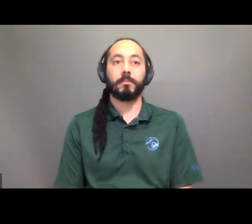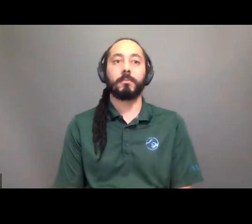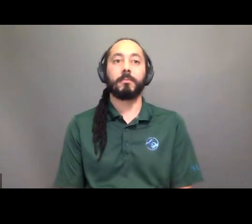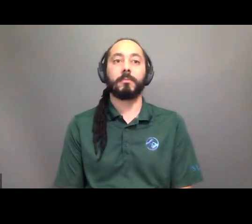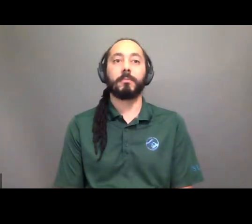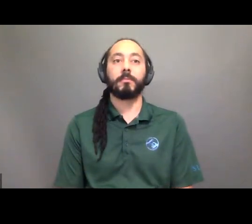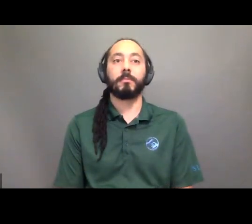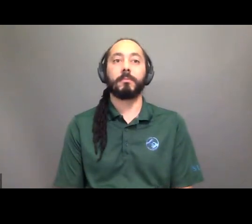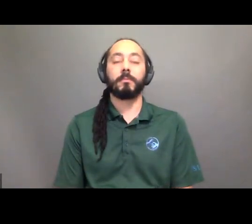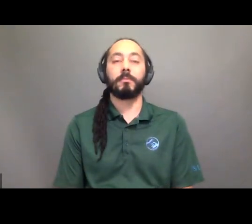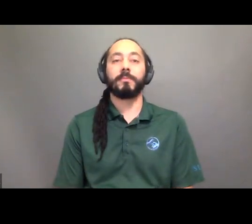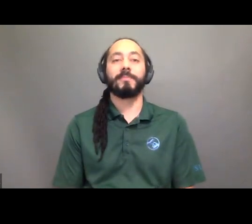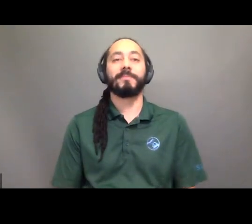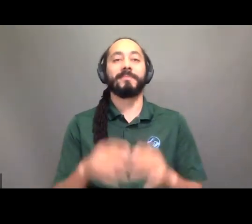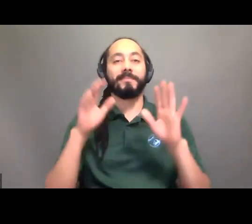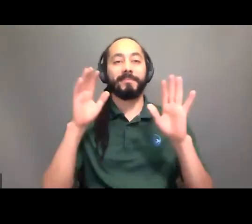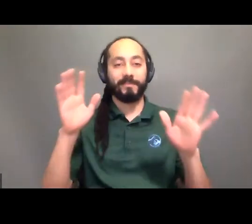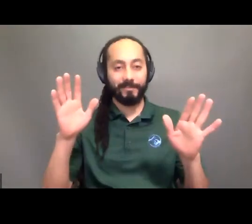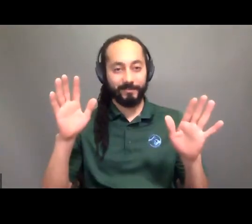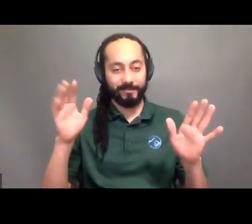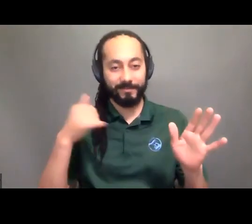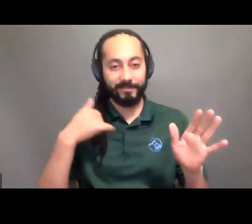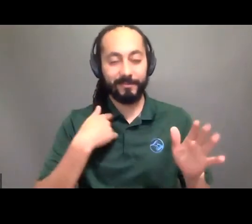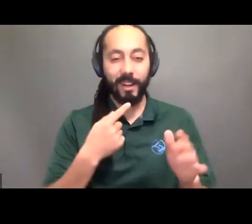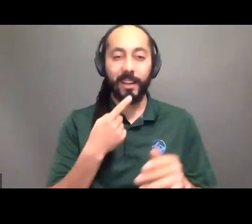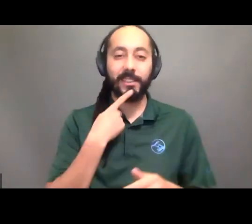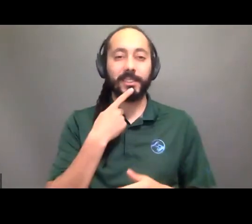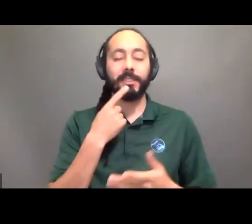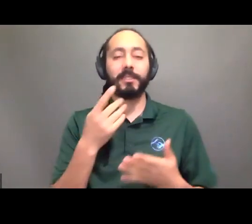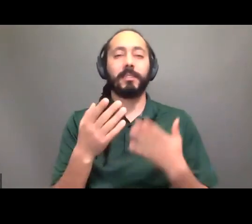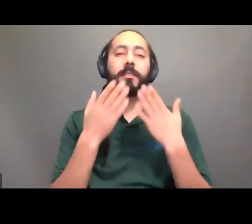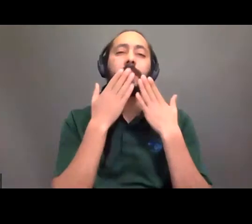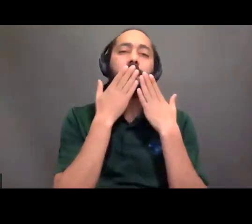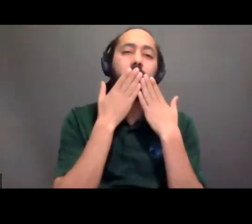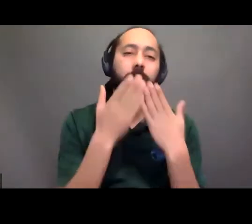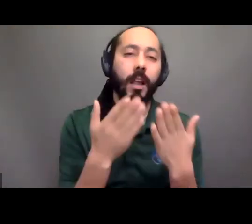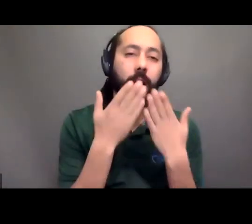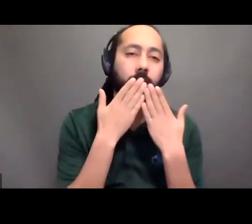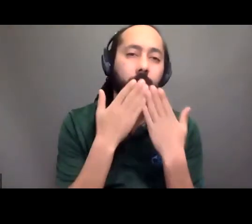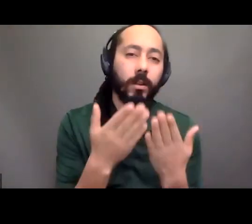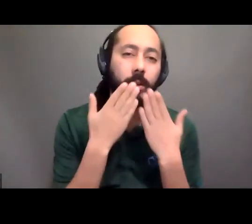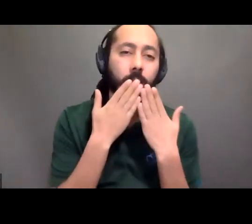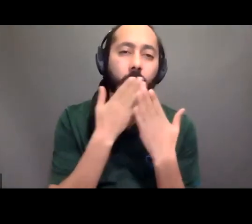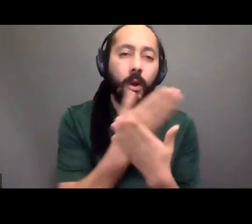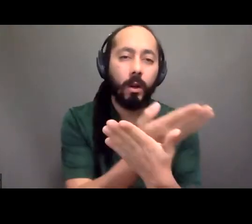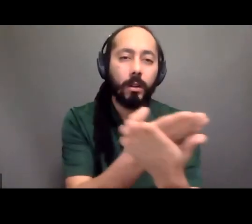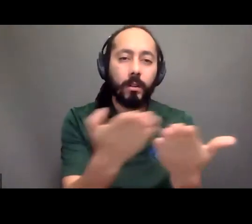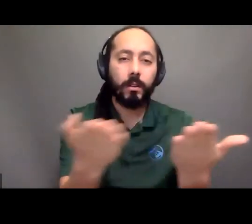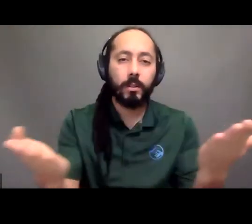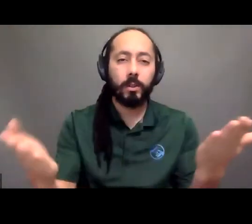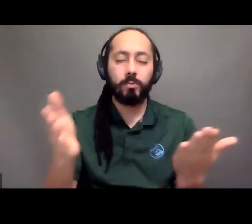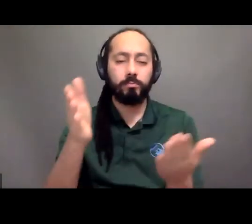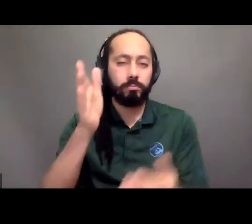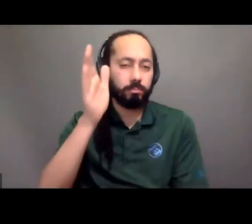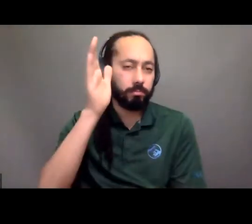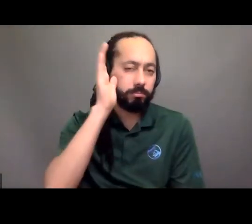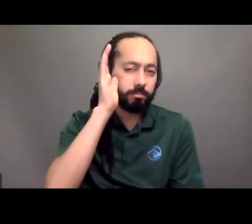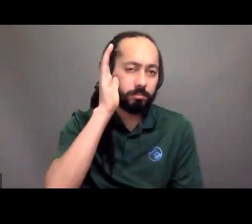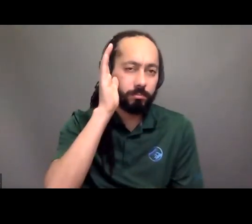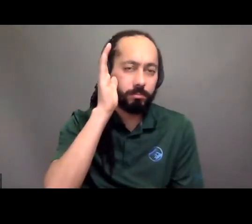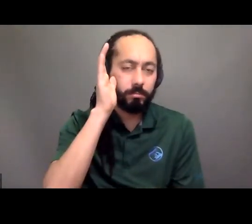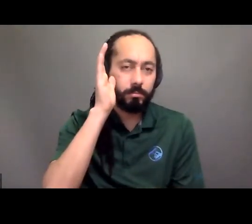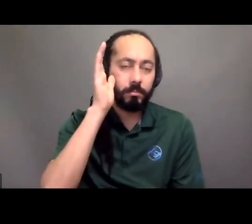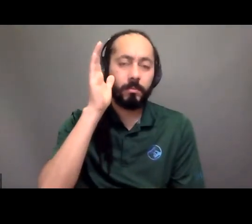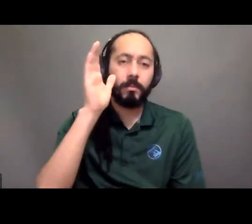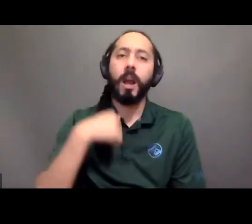So I say me gretch to each and every one of you who have listened. You know, and I say my